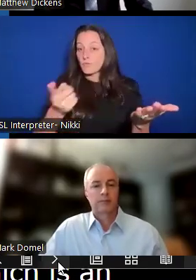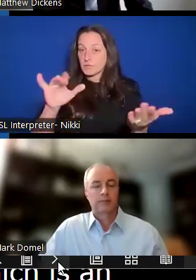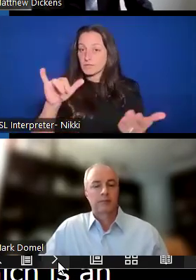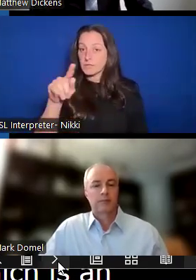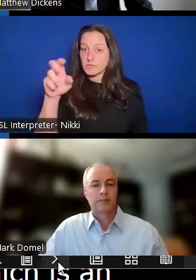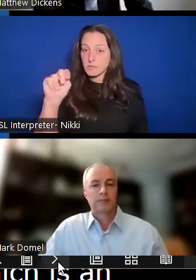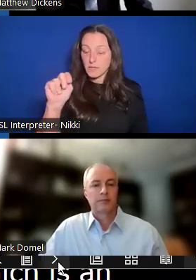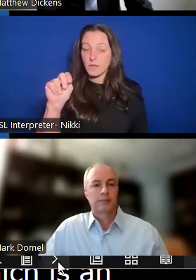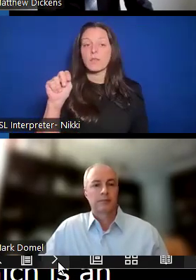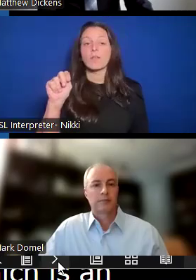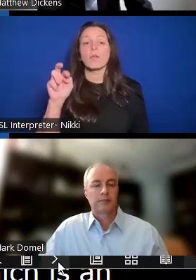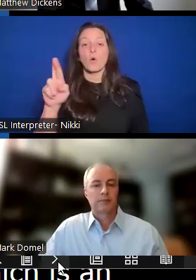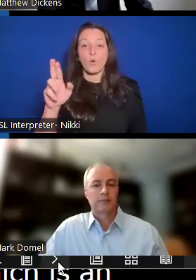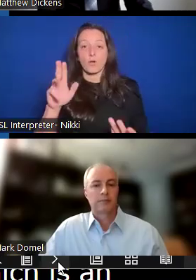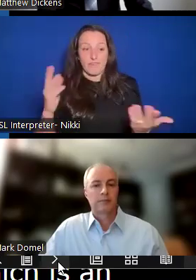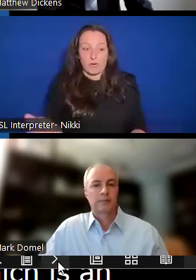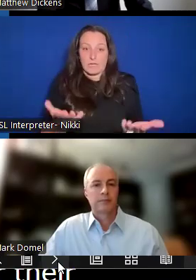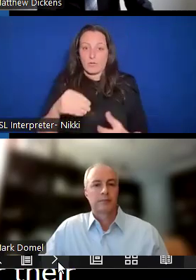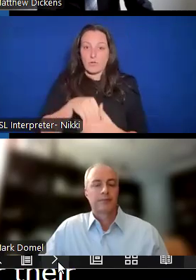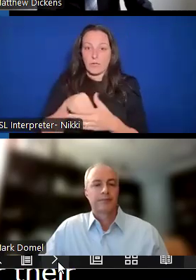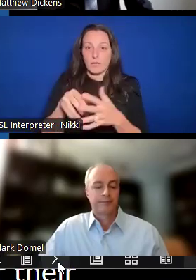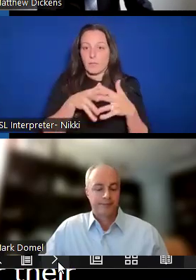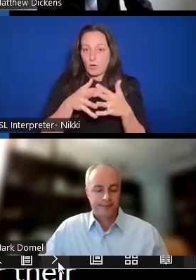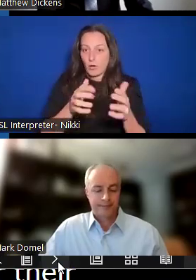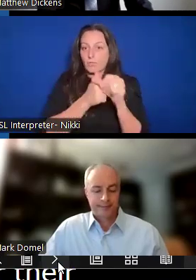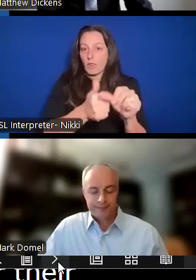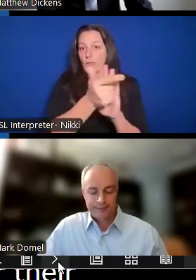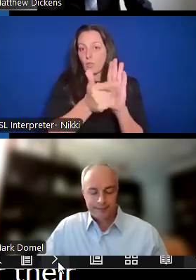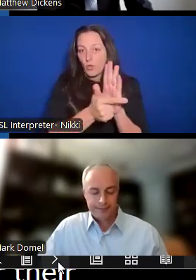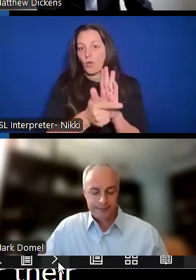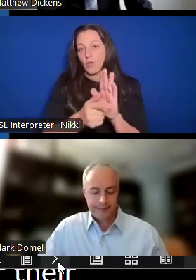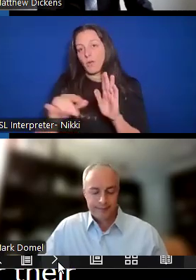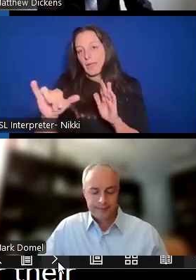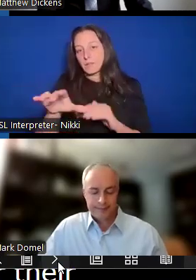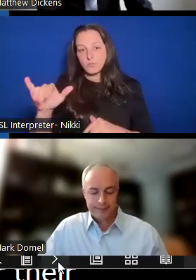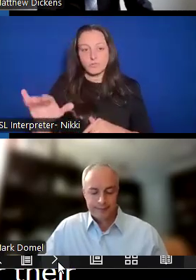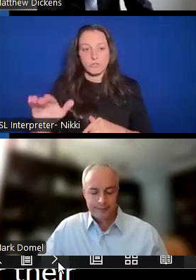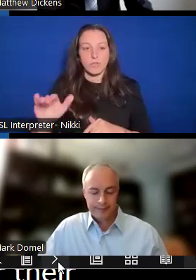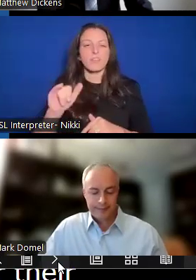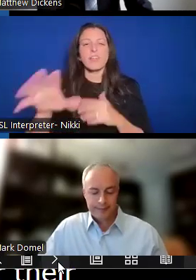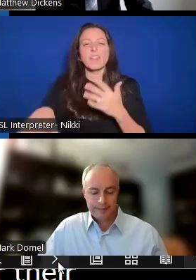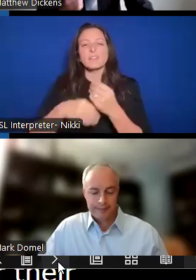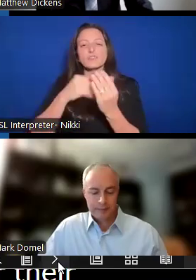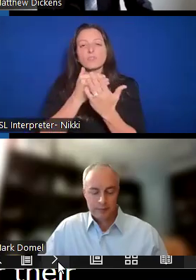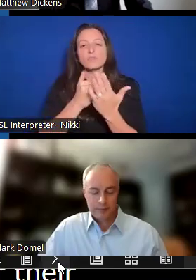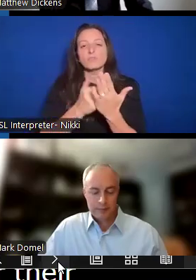or lawful presence of their child. And those additional documents are listed on this slide.